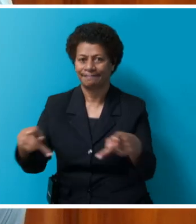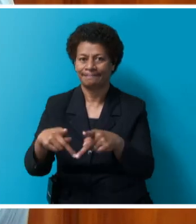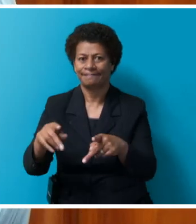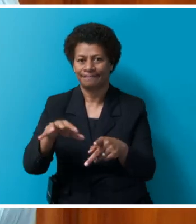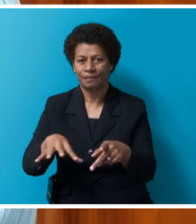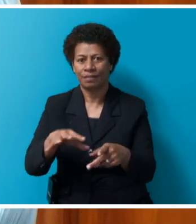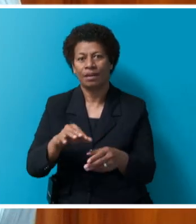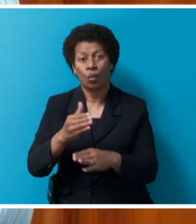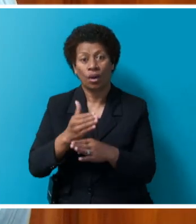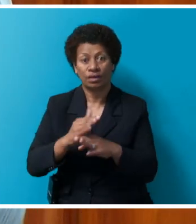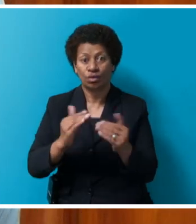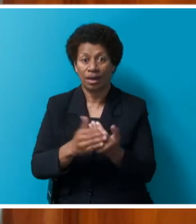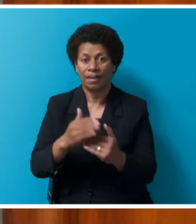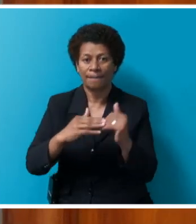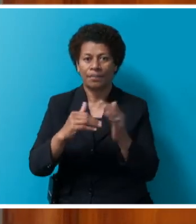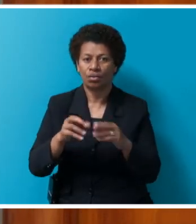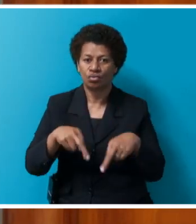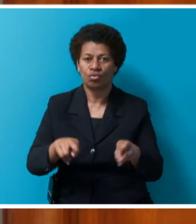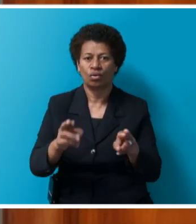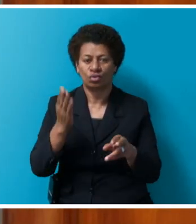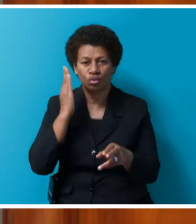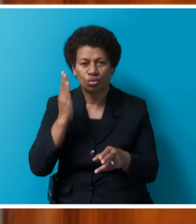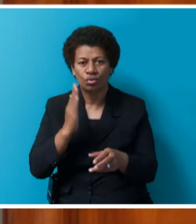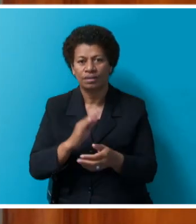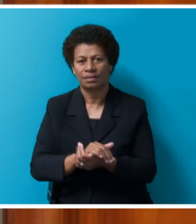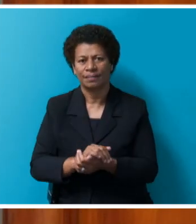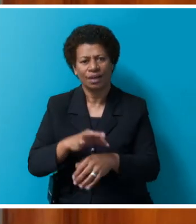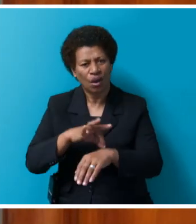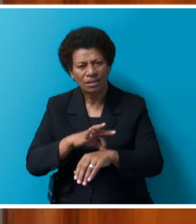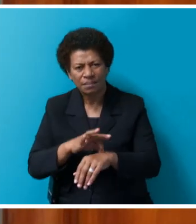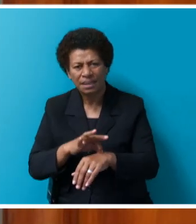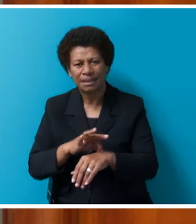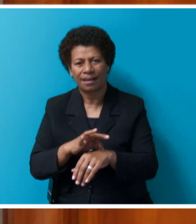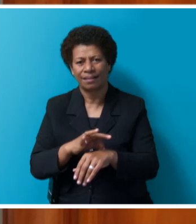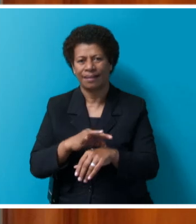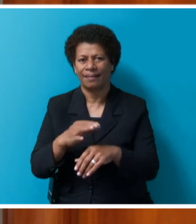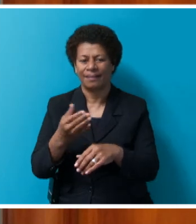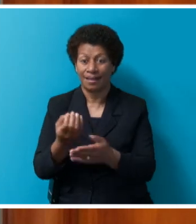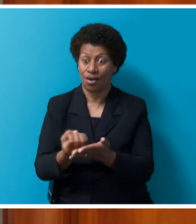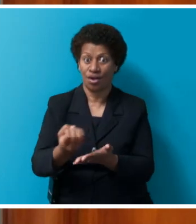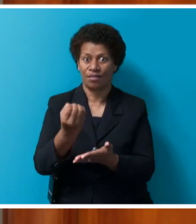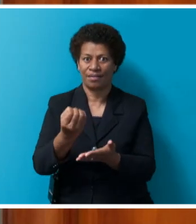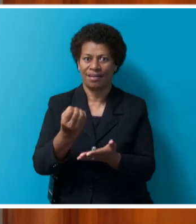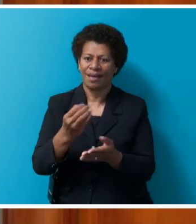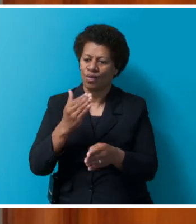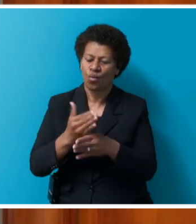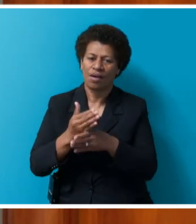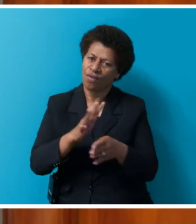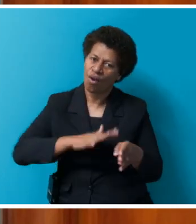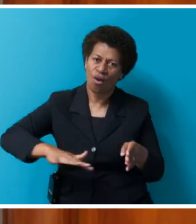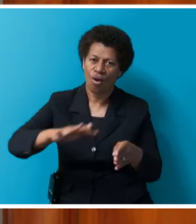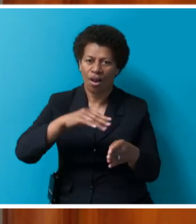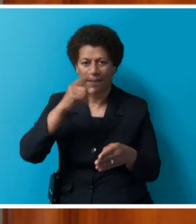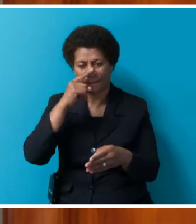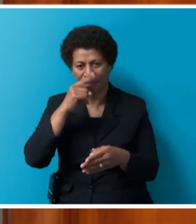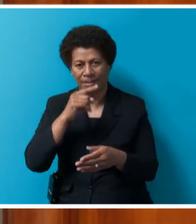build roads, schools, clinics, and economies that serve everyone. This is the path to true grassroots empowerment, Madam